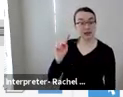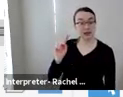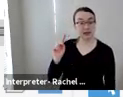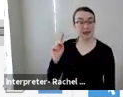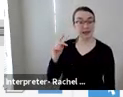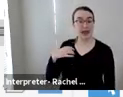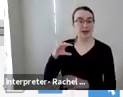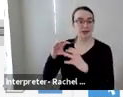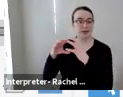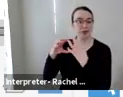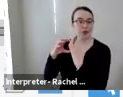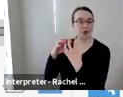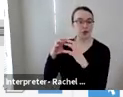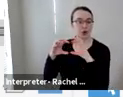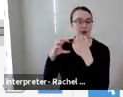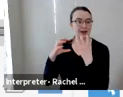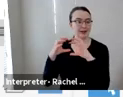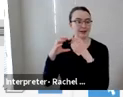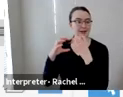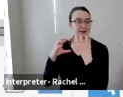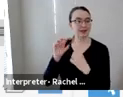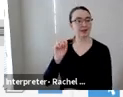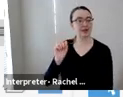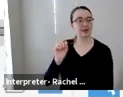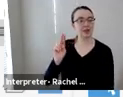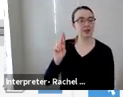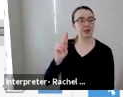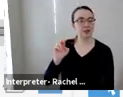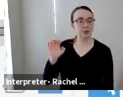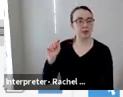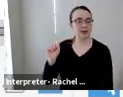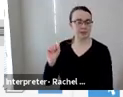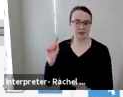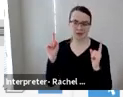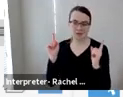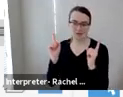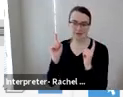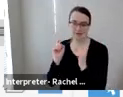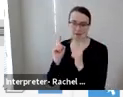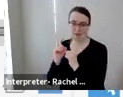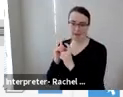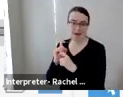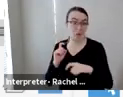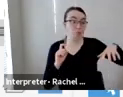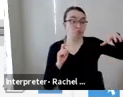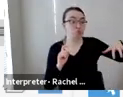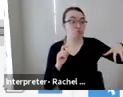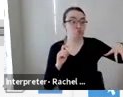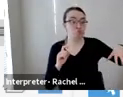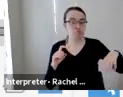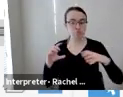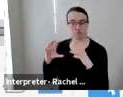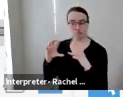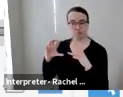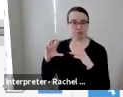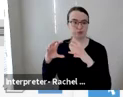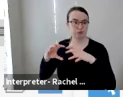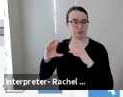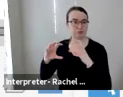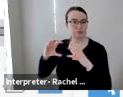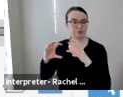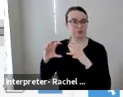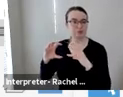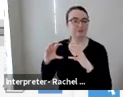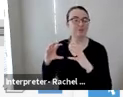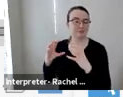that rotates, and that becomes a very complicated drawing question. Right. So